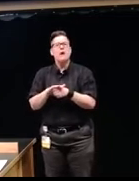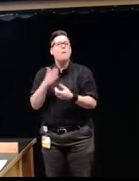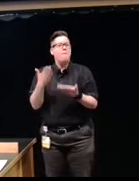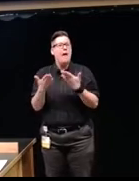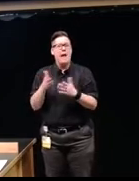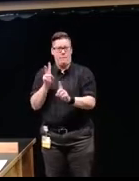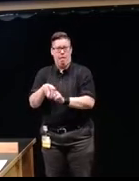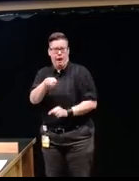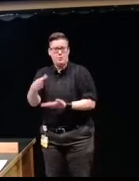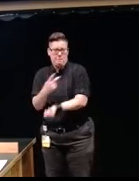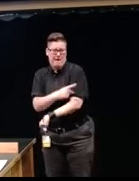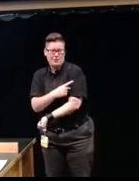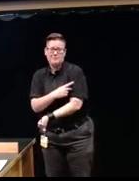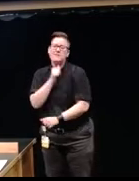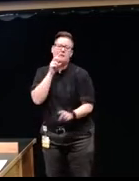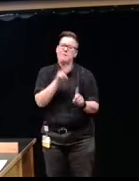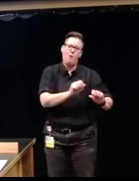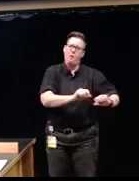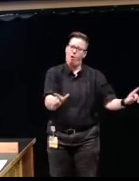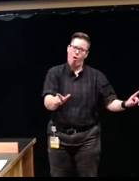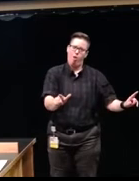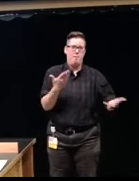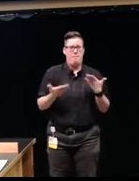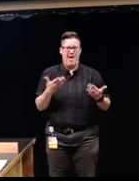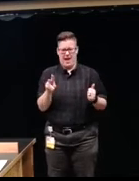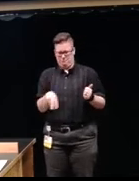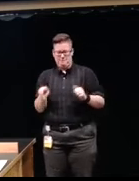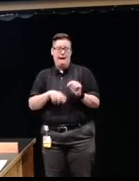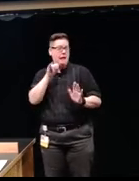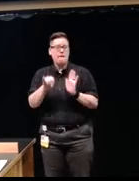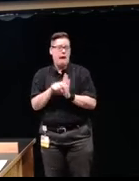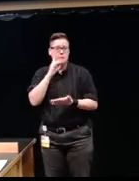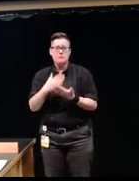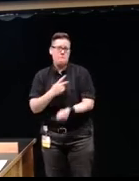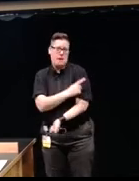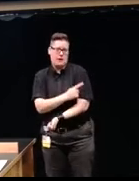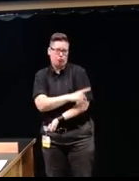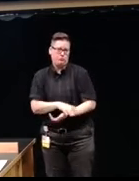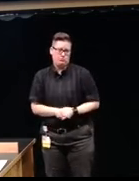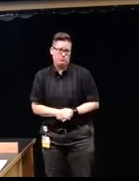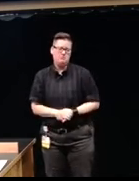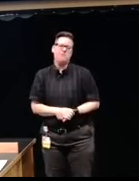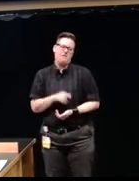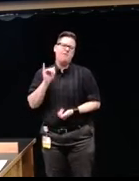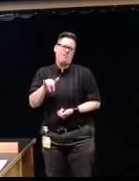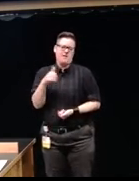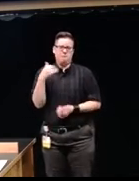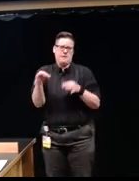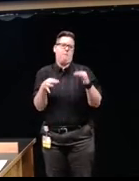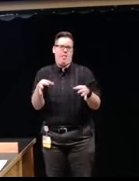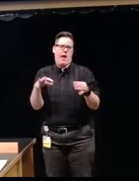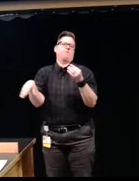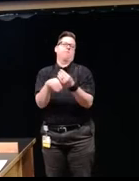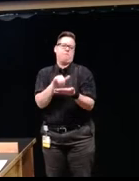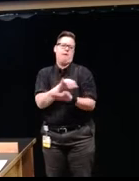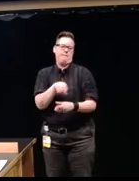relevant for all and may not be identifiable in a subset of patients. This explains some of the background.